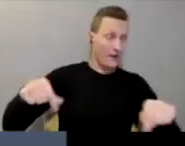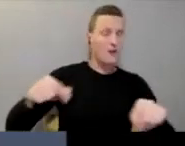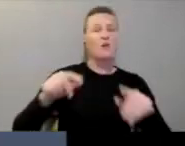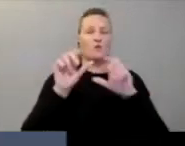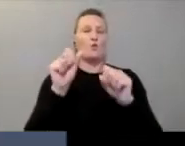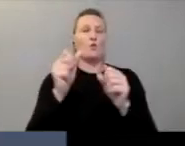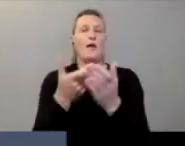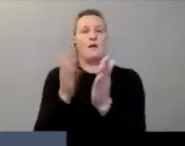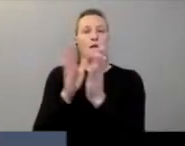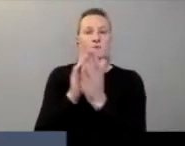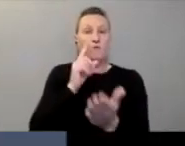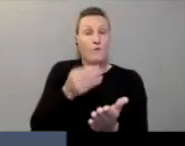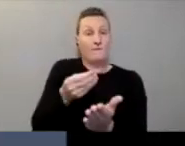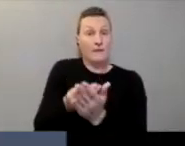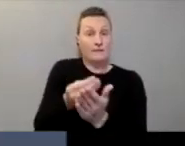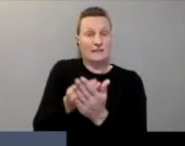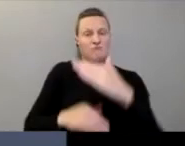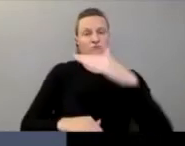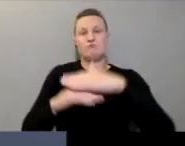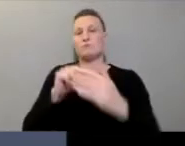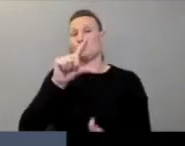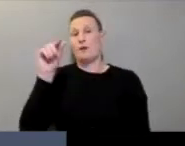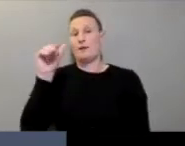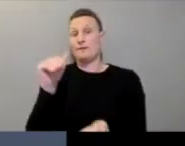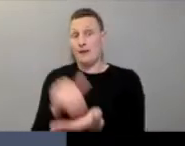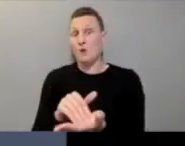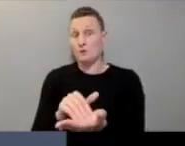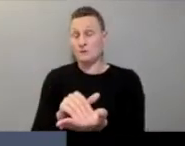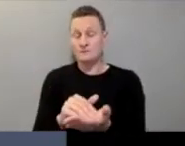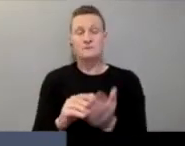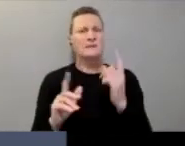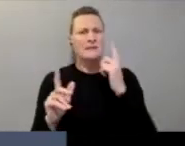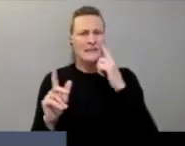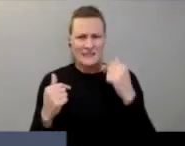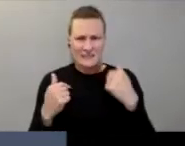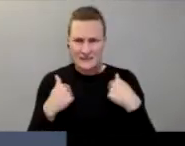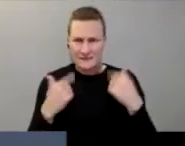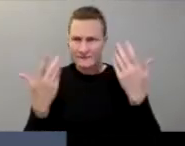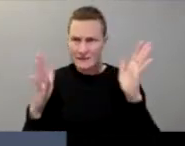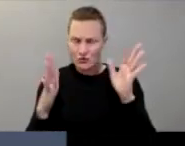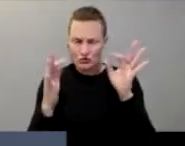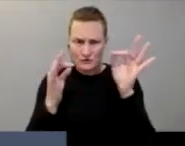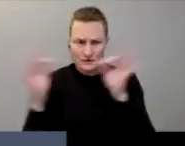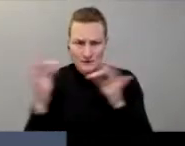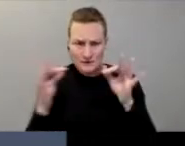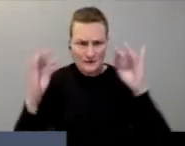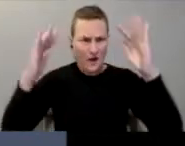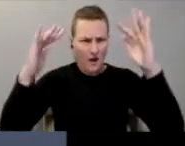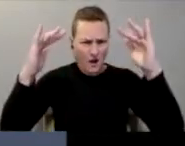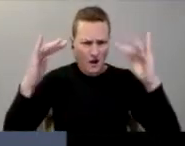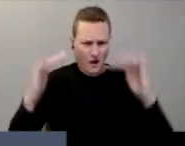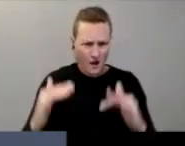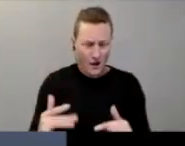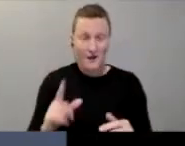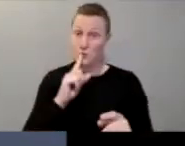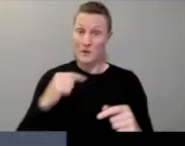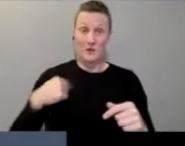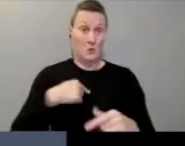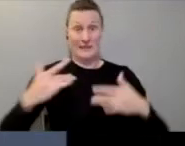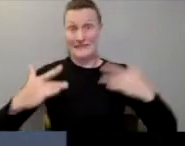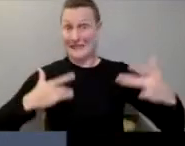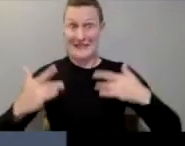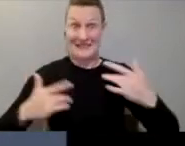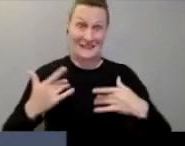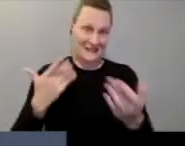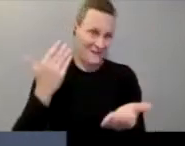$20,000. I don't know if I have anything else to add other than, you know, we're excited about Nuit